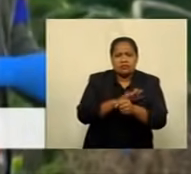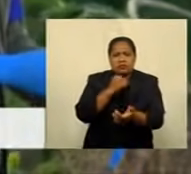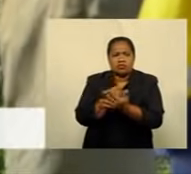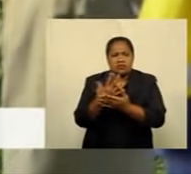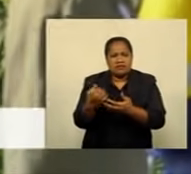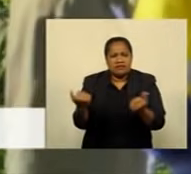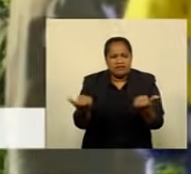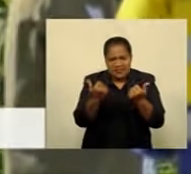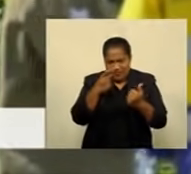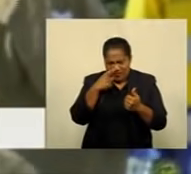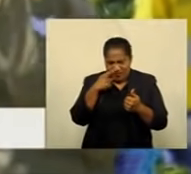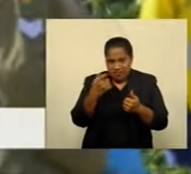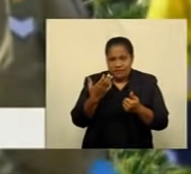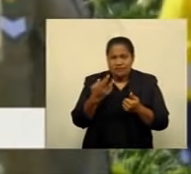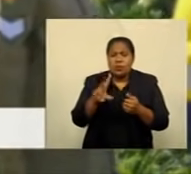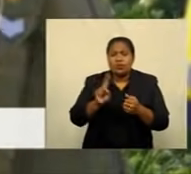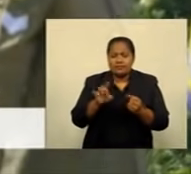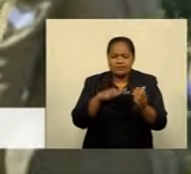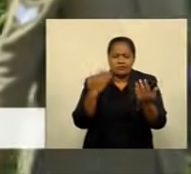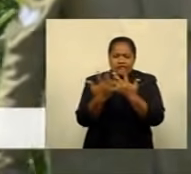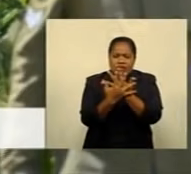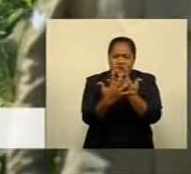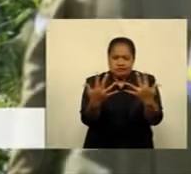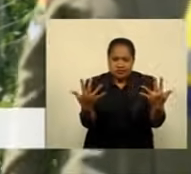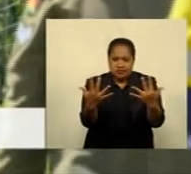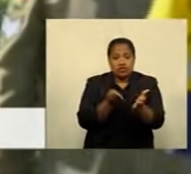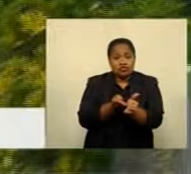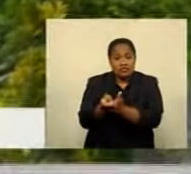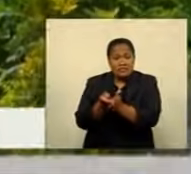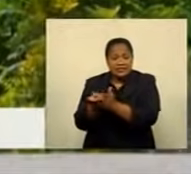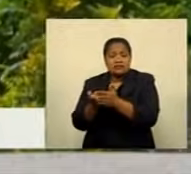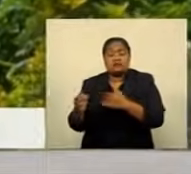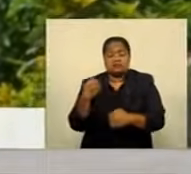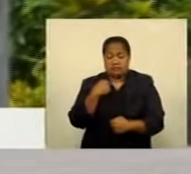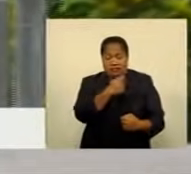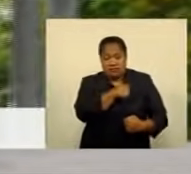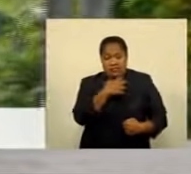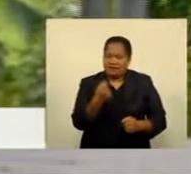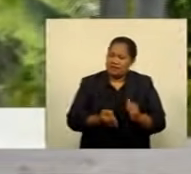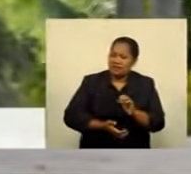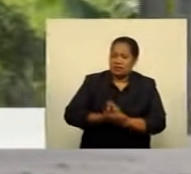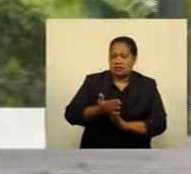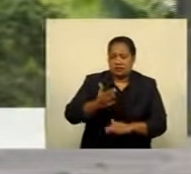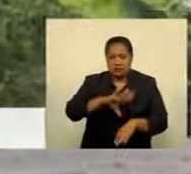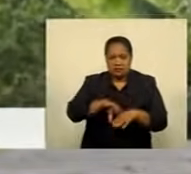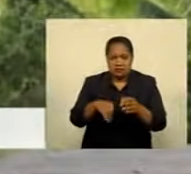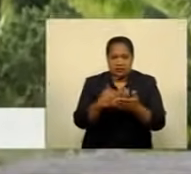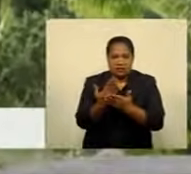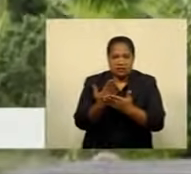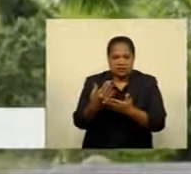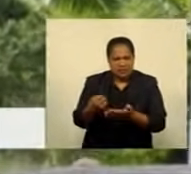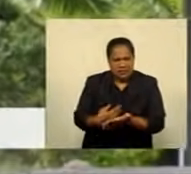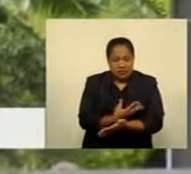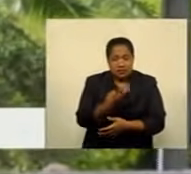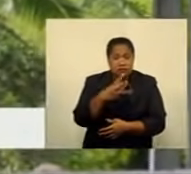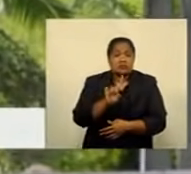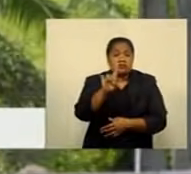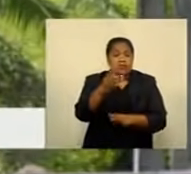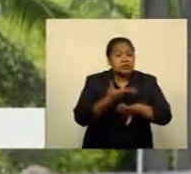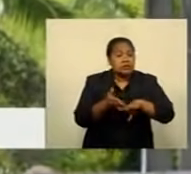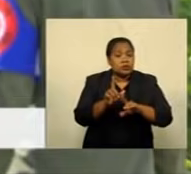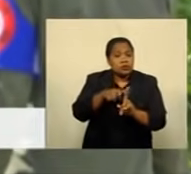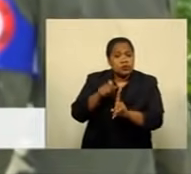to maintain frontline services. The RFMF has one of the highest daily tallies for infections, with 31 new cases confirmed